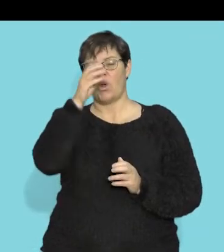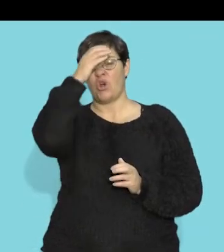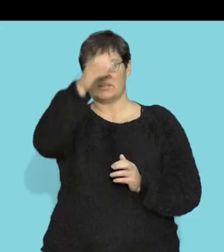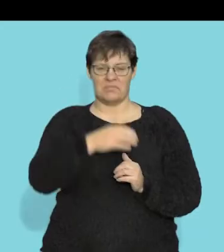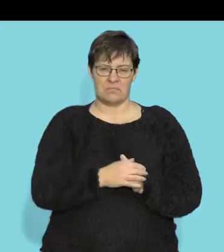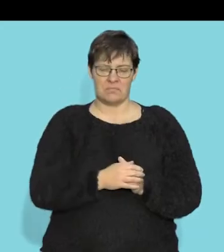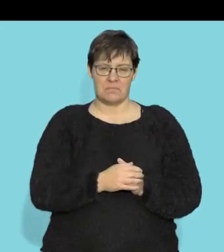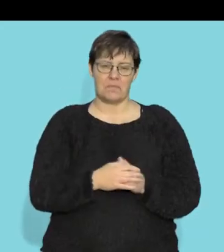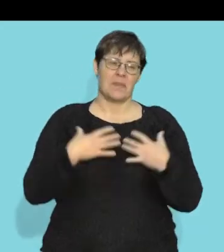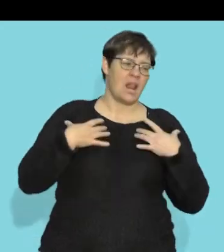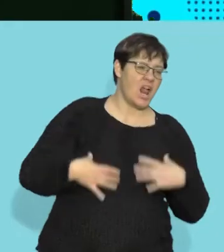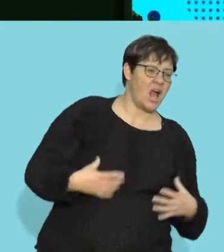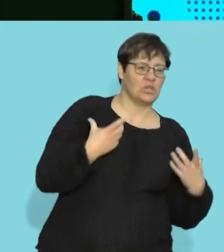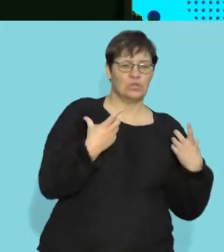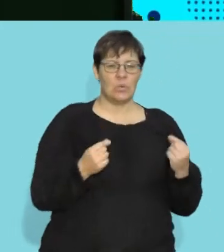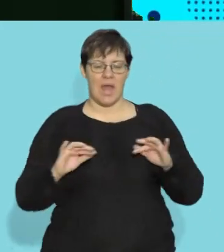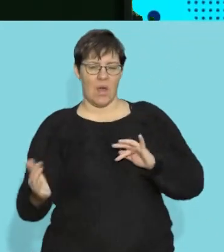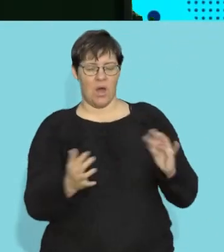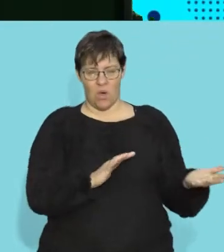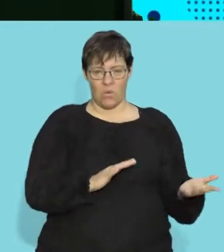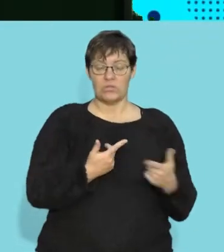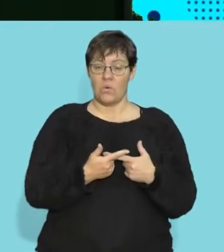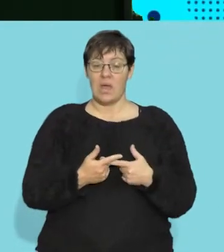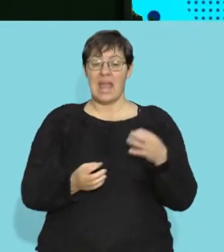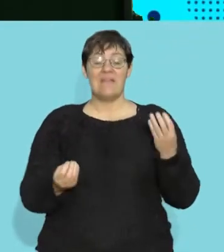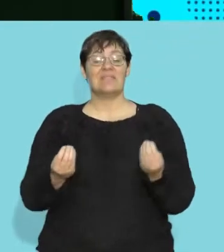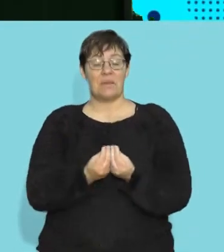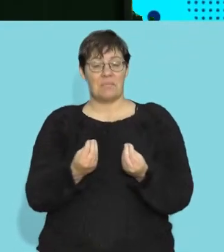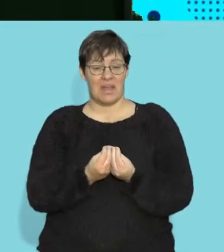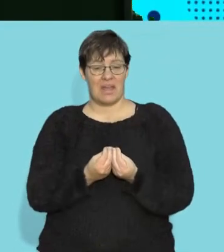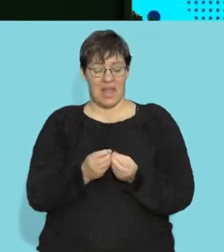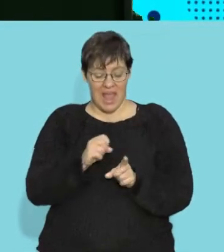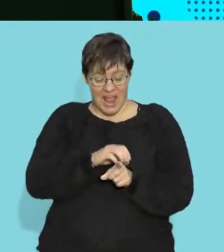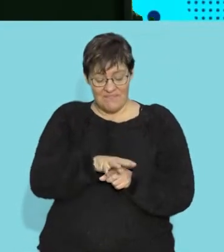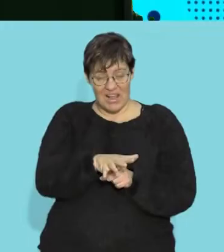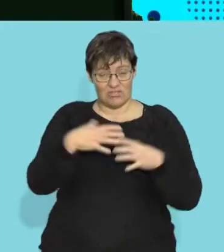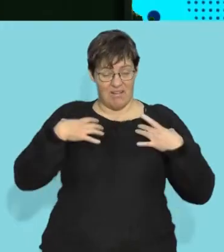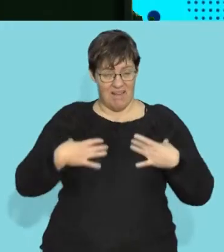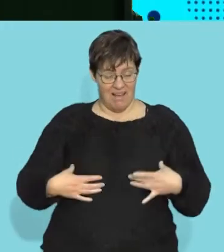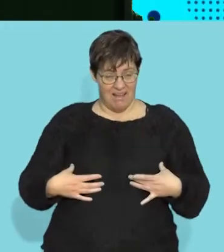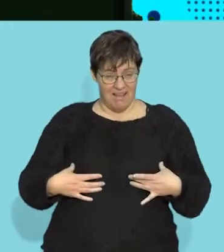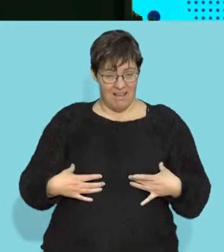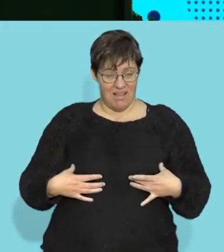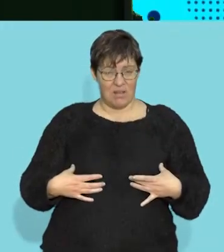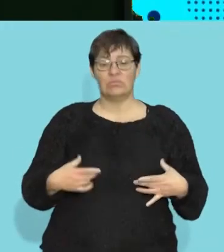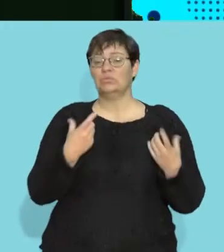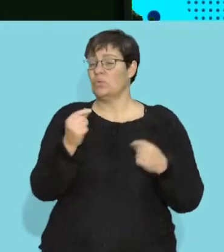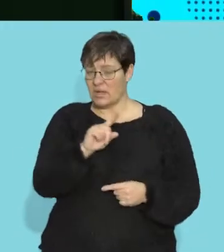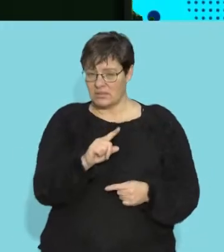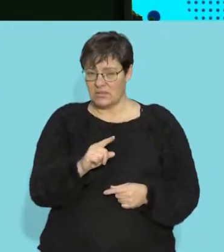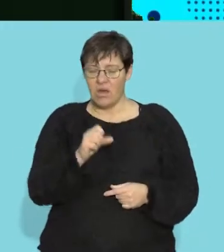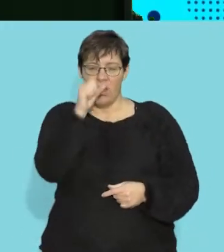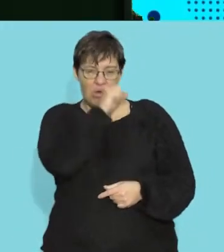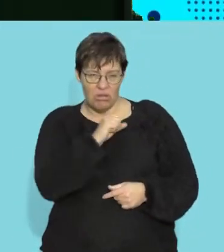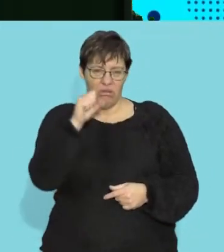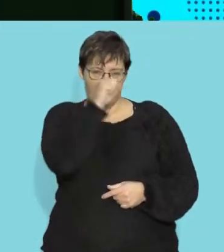you need to understand that as soon as there's an infection in the lungs, what are we going to start to do? We're going to start to cough. Right? How